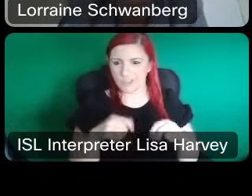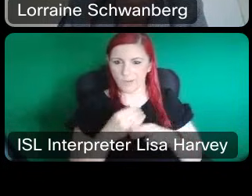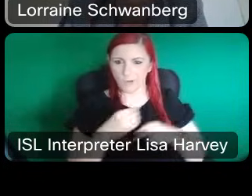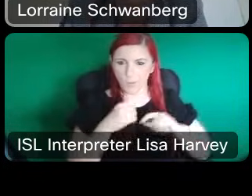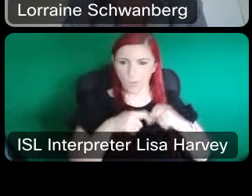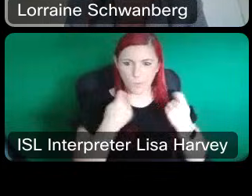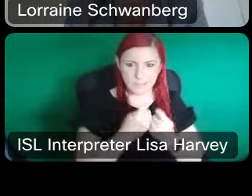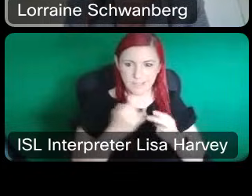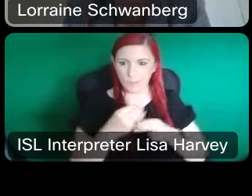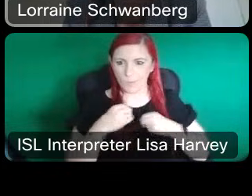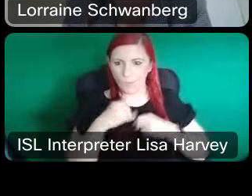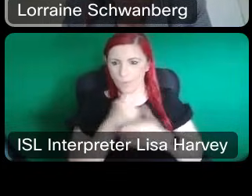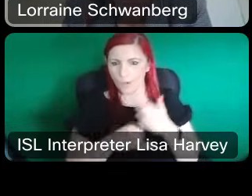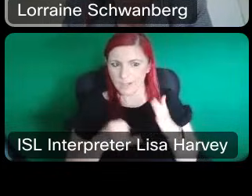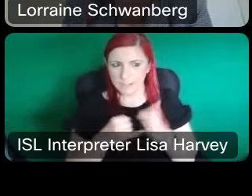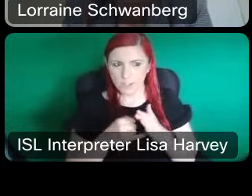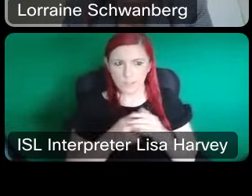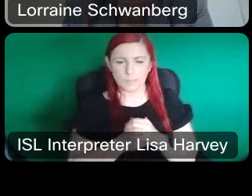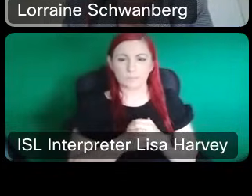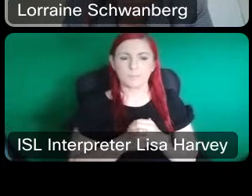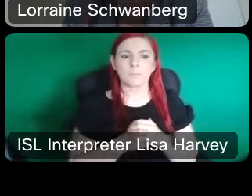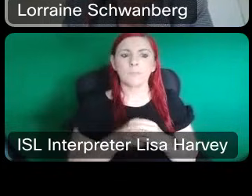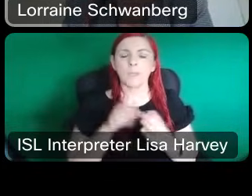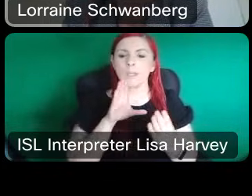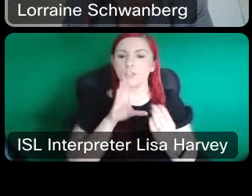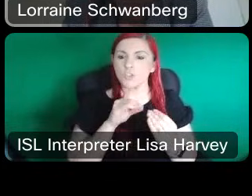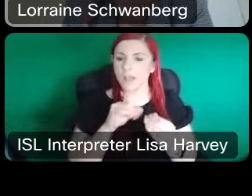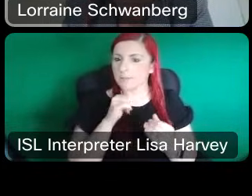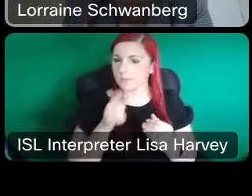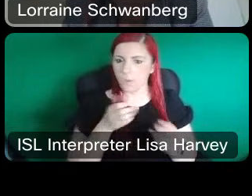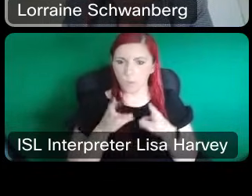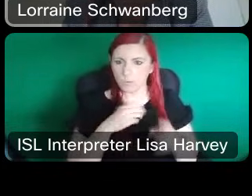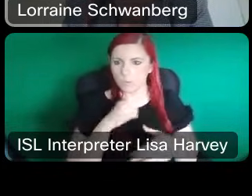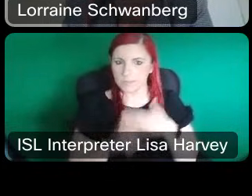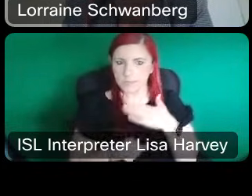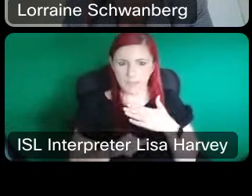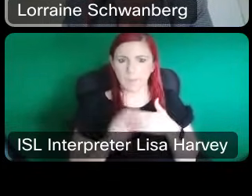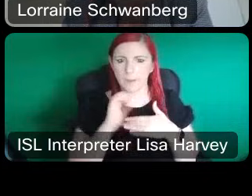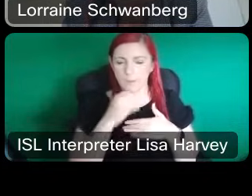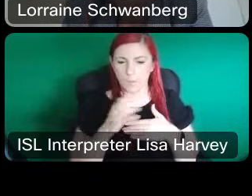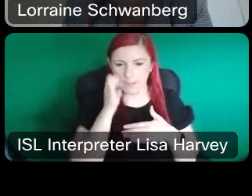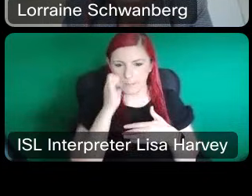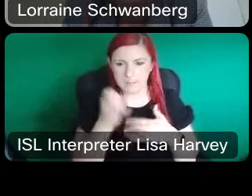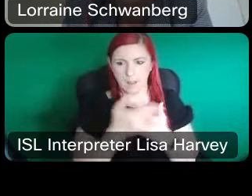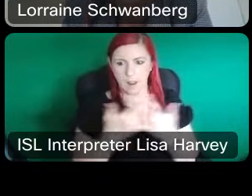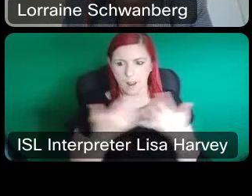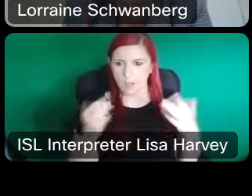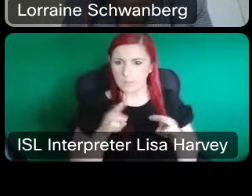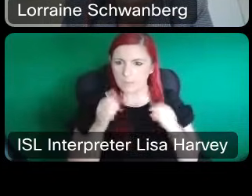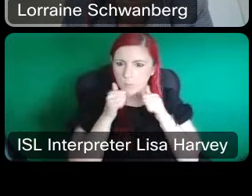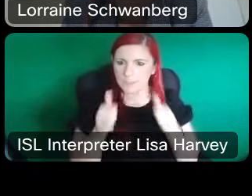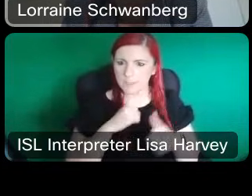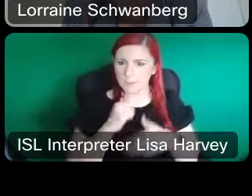and services. We've disabled the chat function today because we're expecting a high volume of people attending the